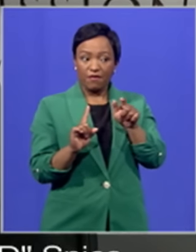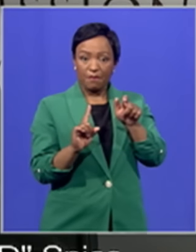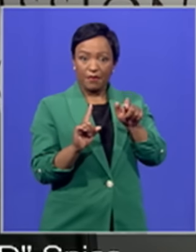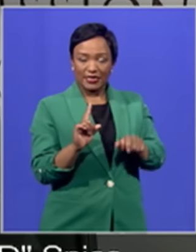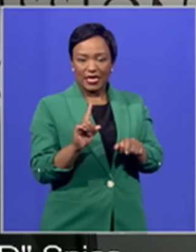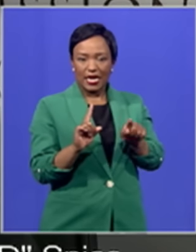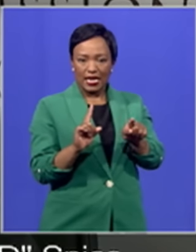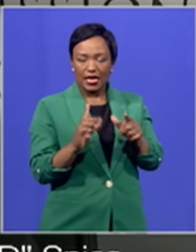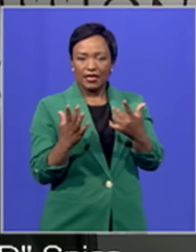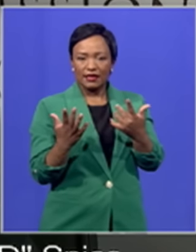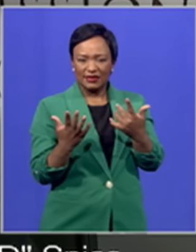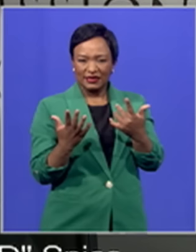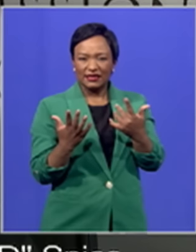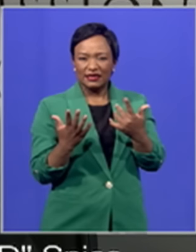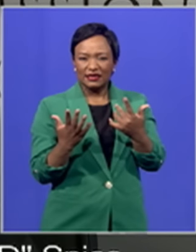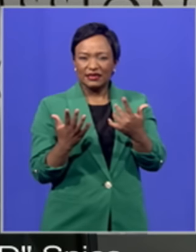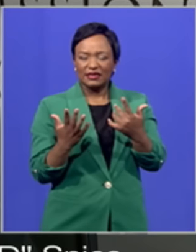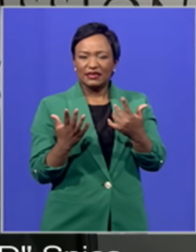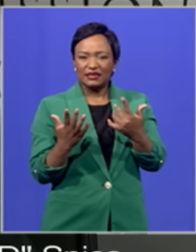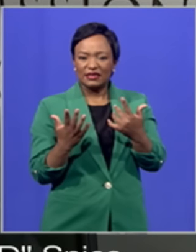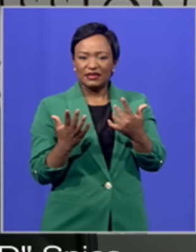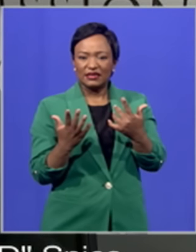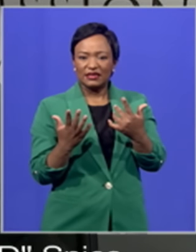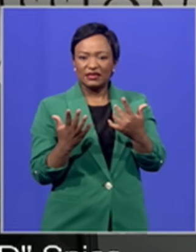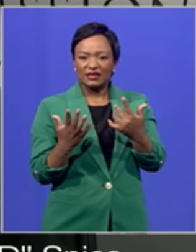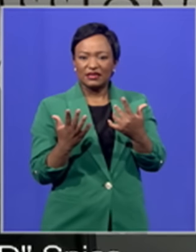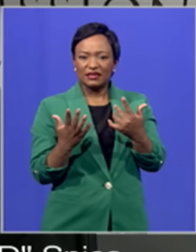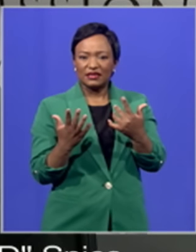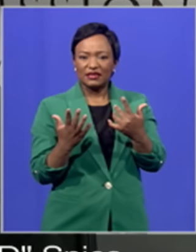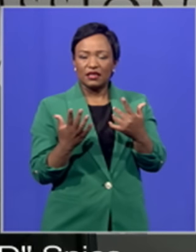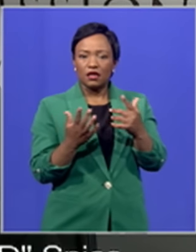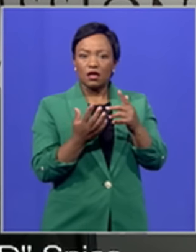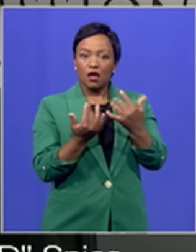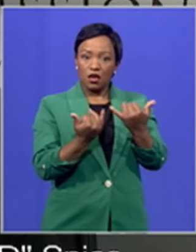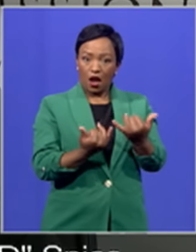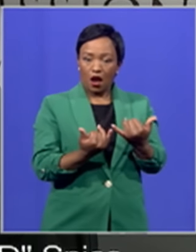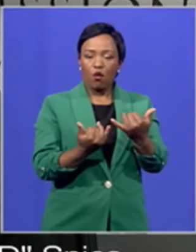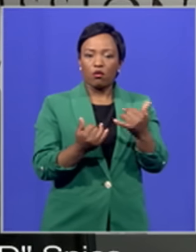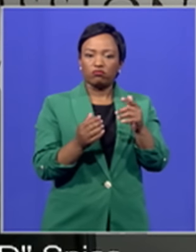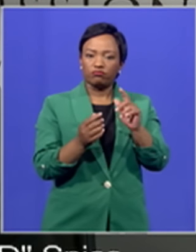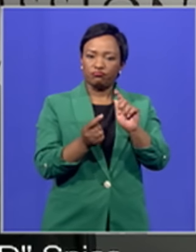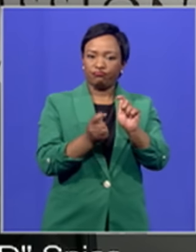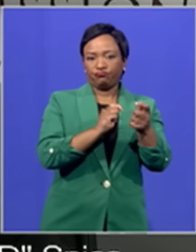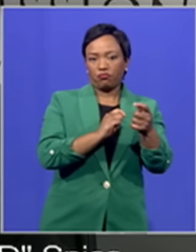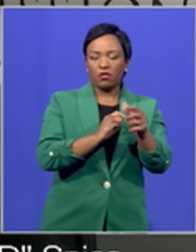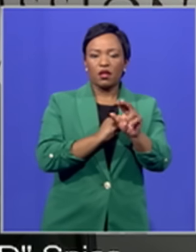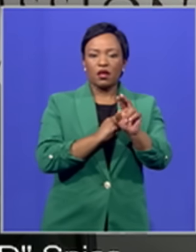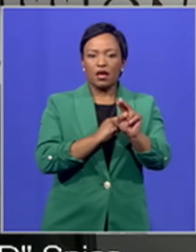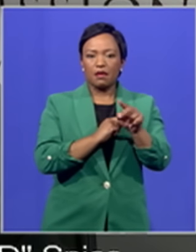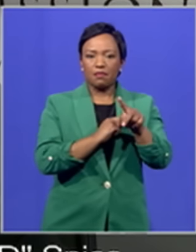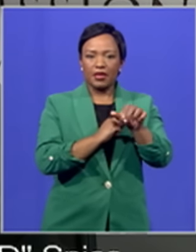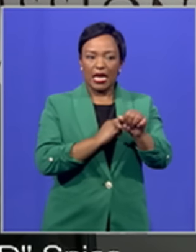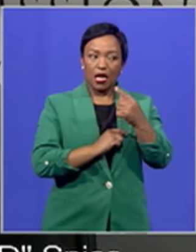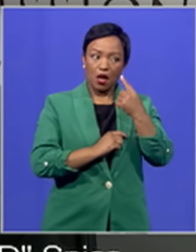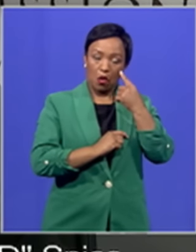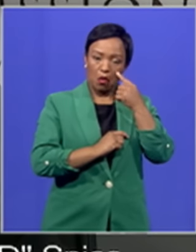the person who he has actually turned state witness. He submitted a 204 application